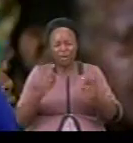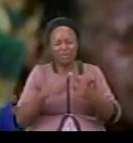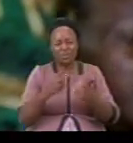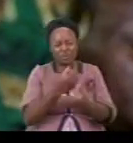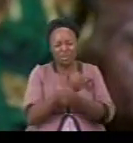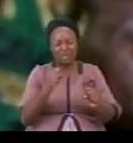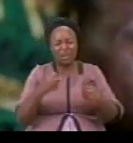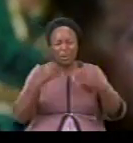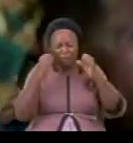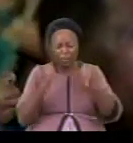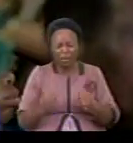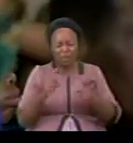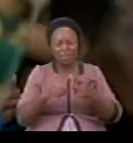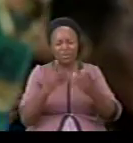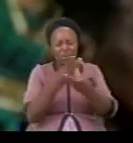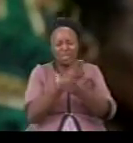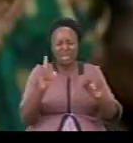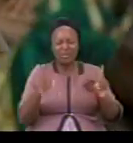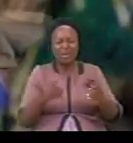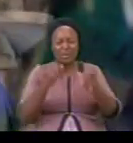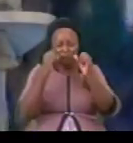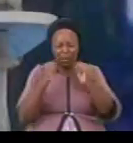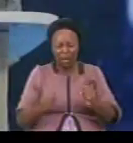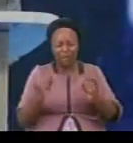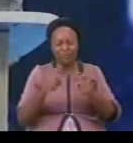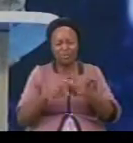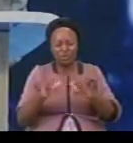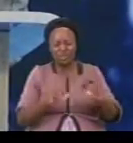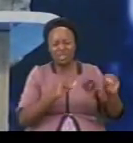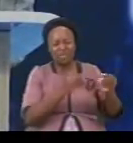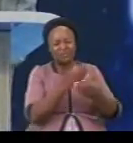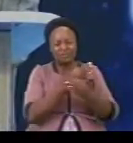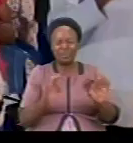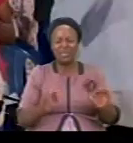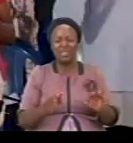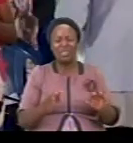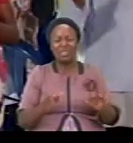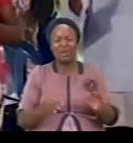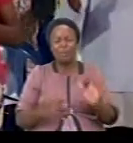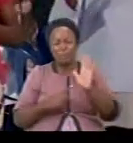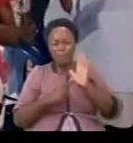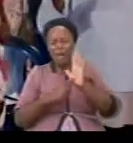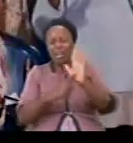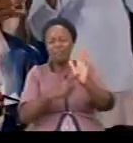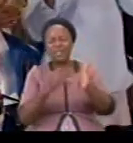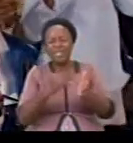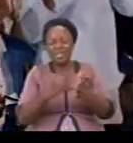free manifested now in Jesus name